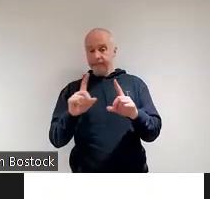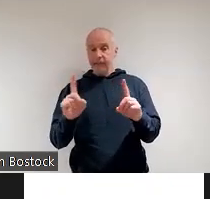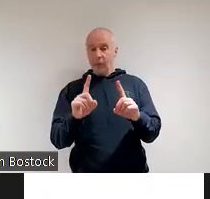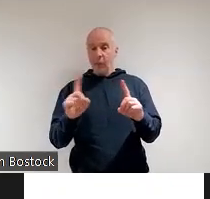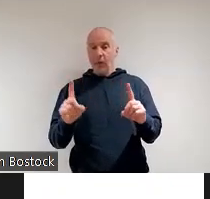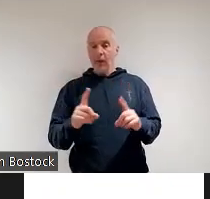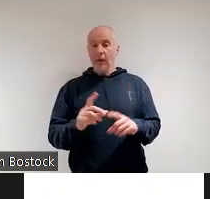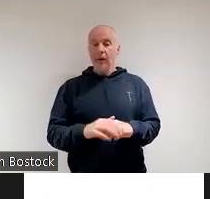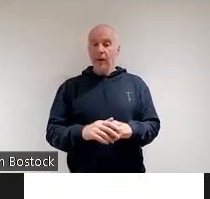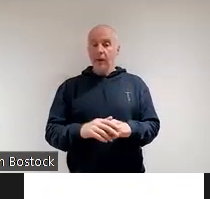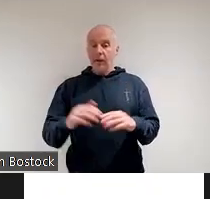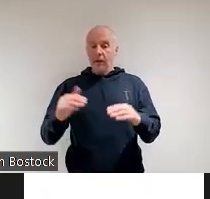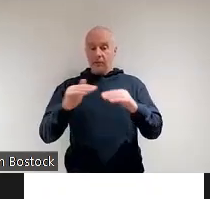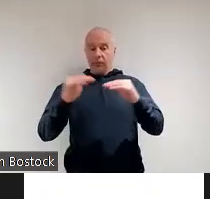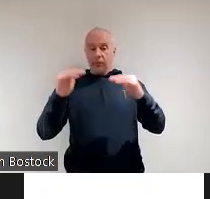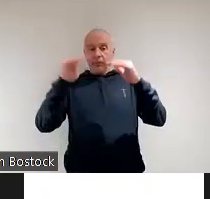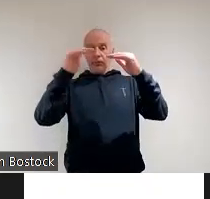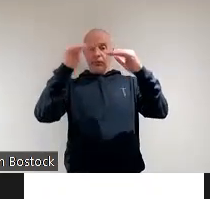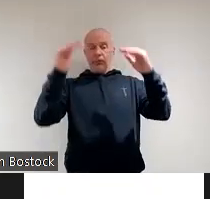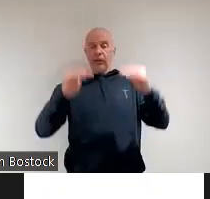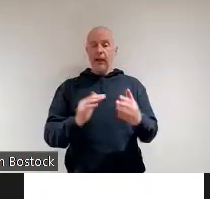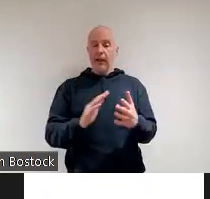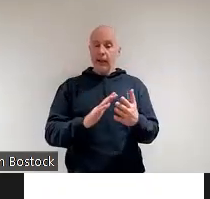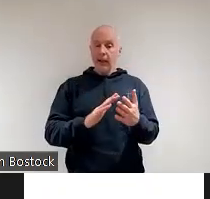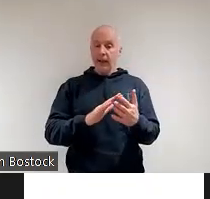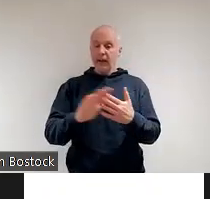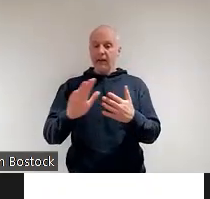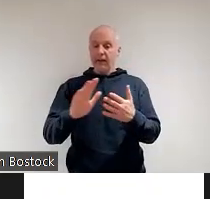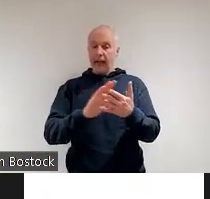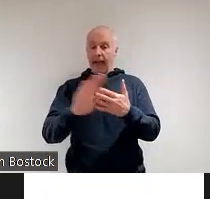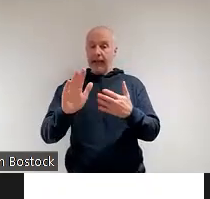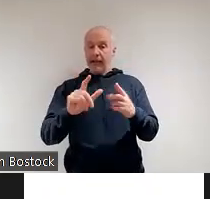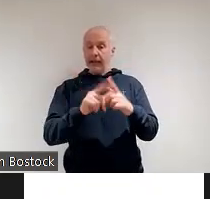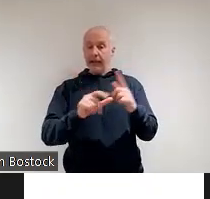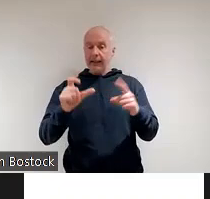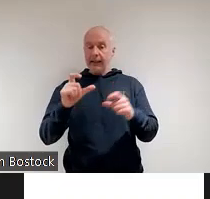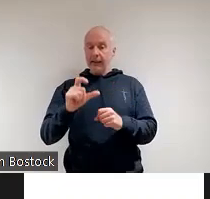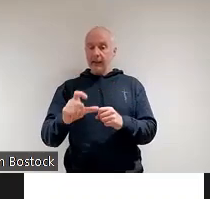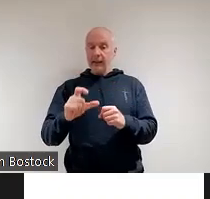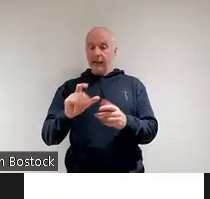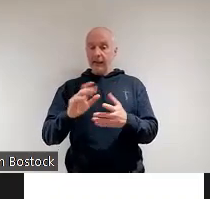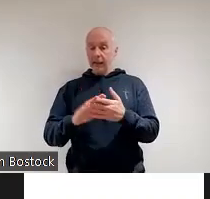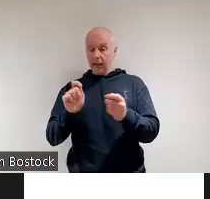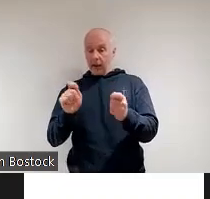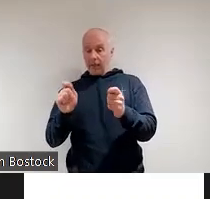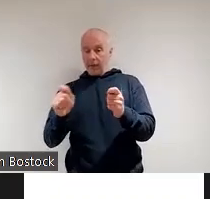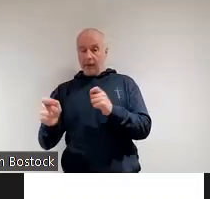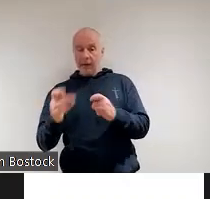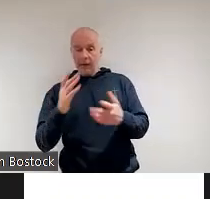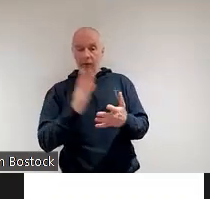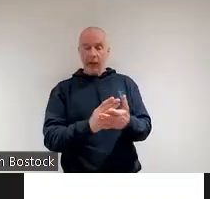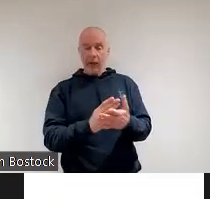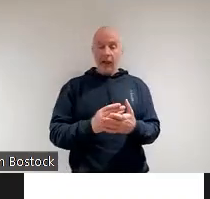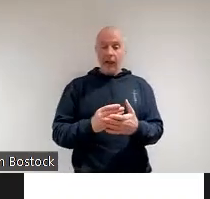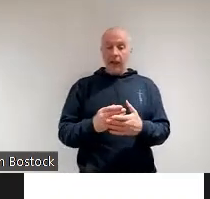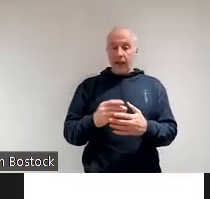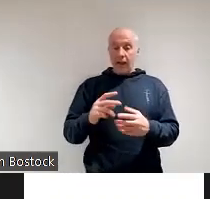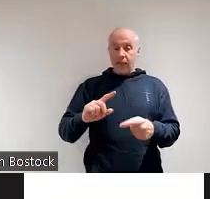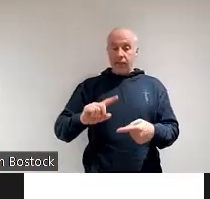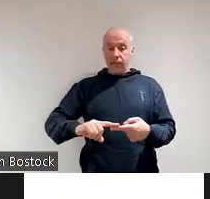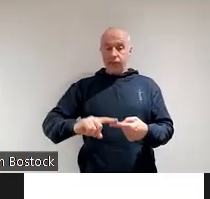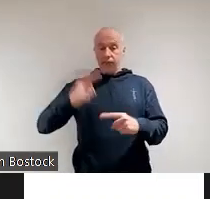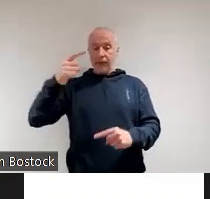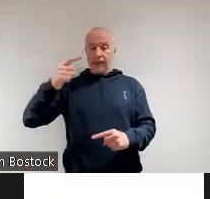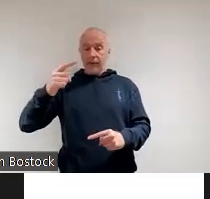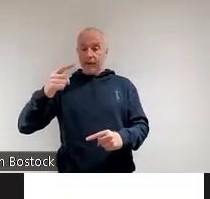voltage sourced HVDC converters. So you can see that I've worked in two completely different animals, but both of